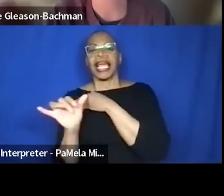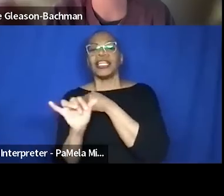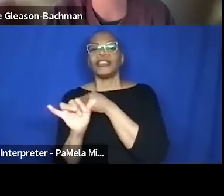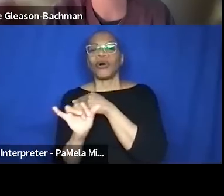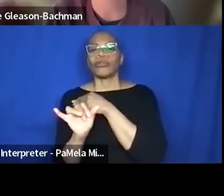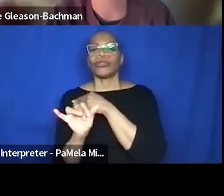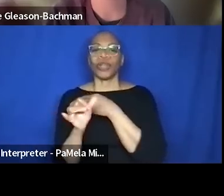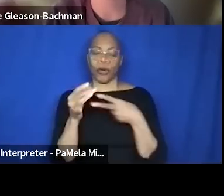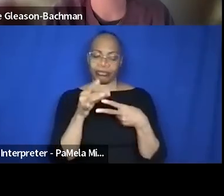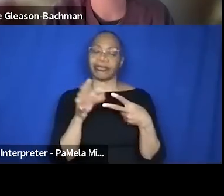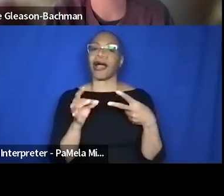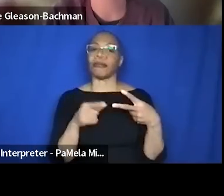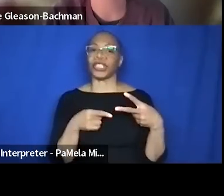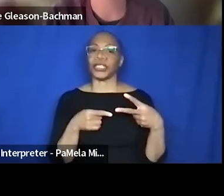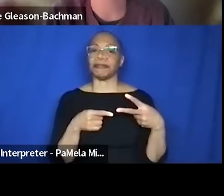an option.